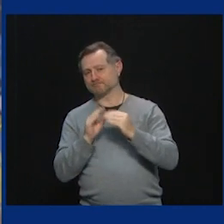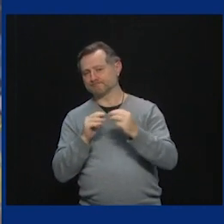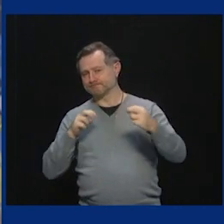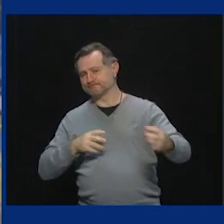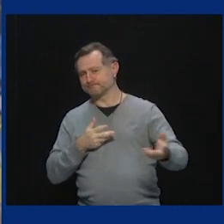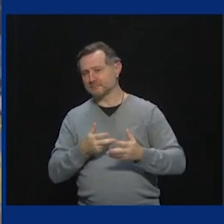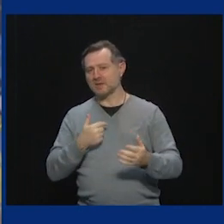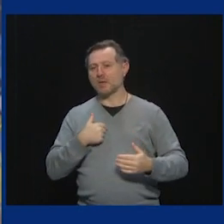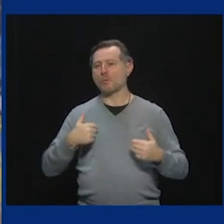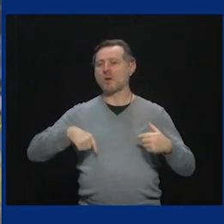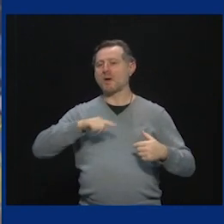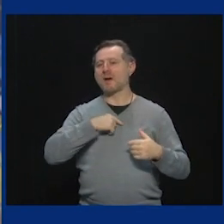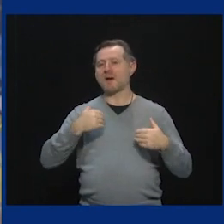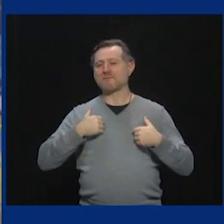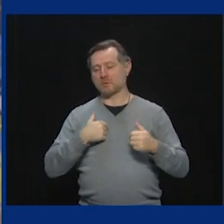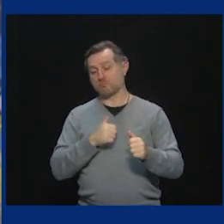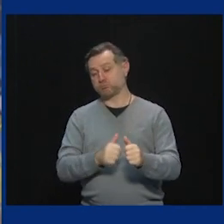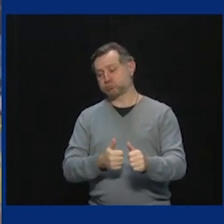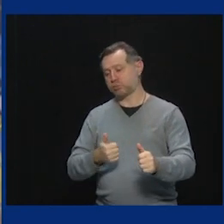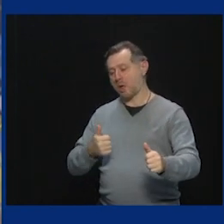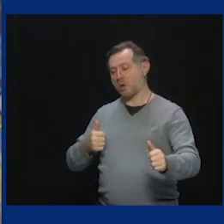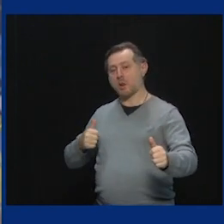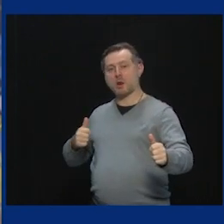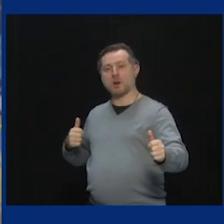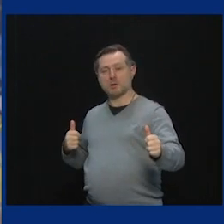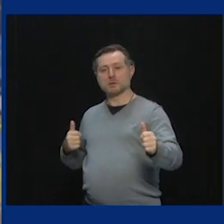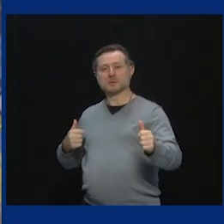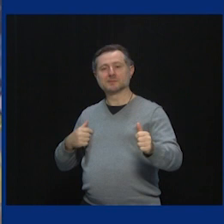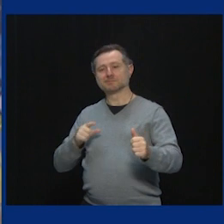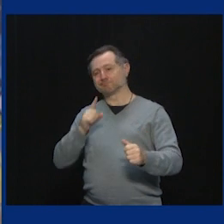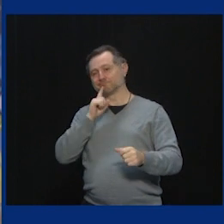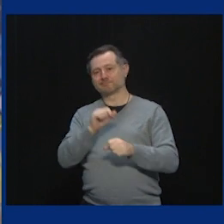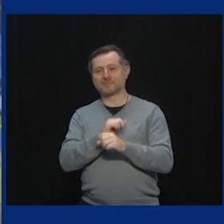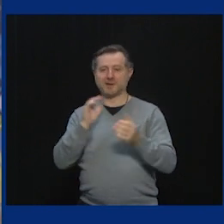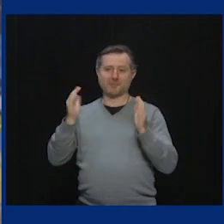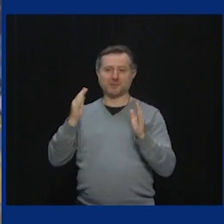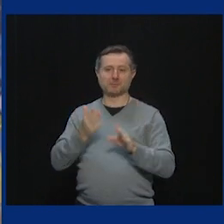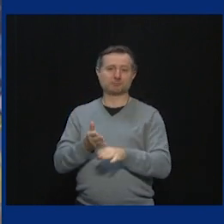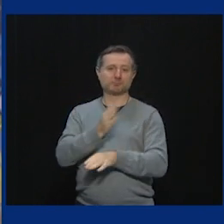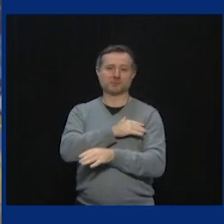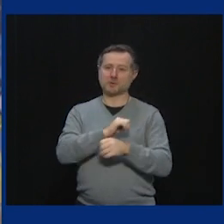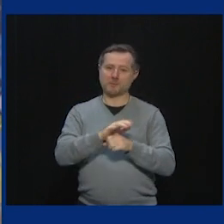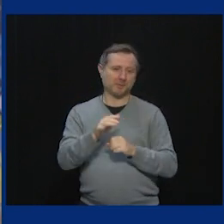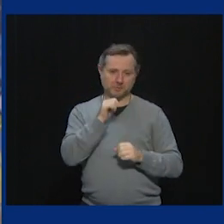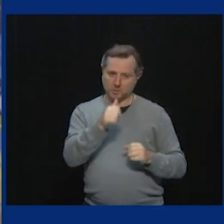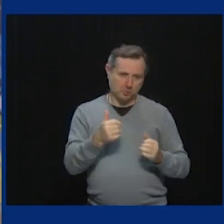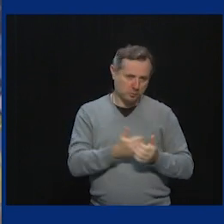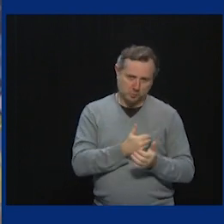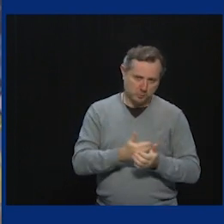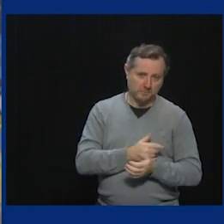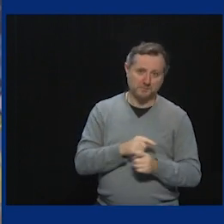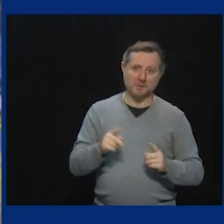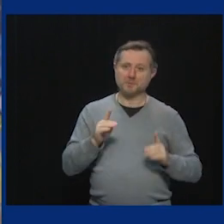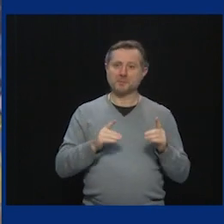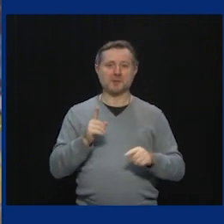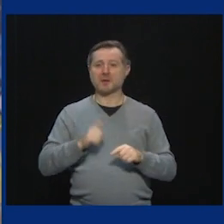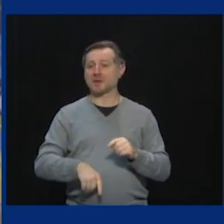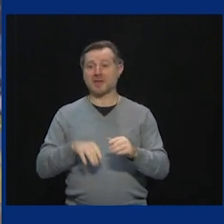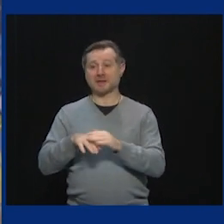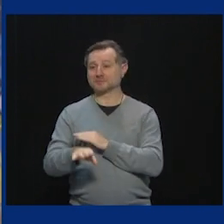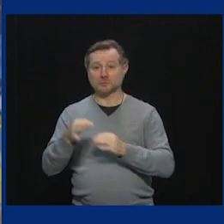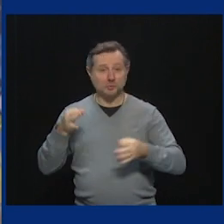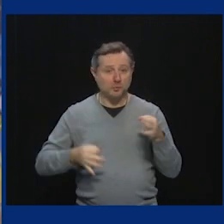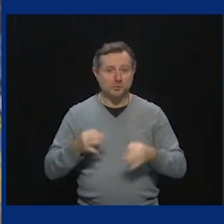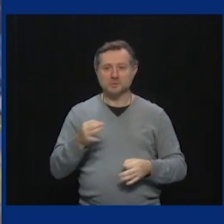Rikers than there had been pre-COVID. This is not a new phenomenon, but because people could not go into court, we could not have jury